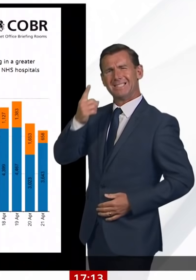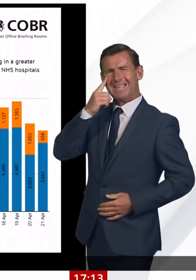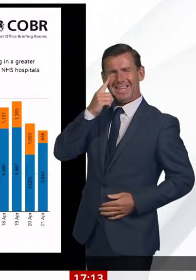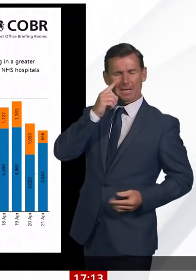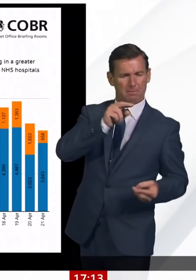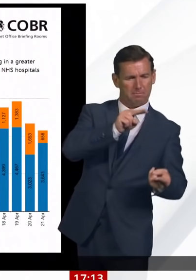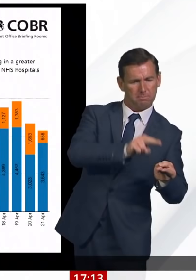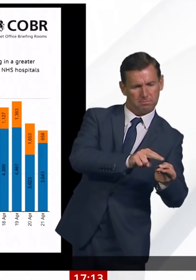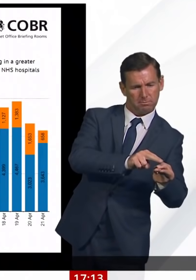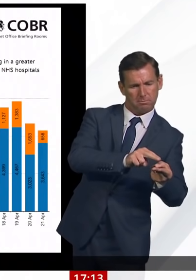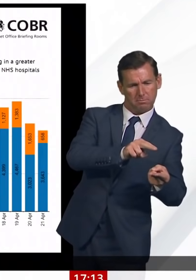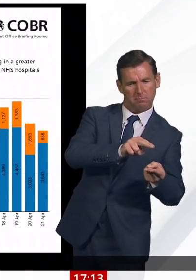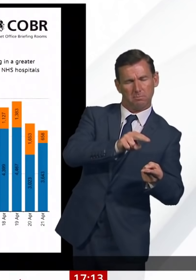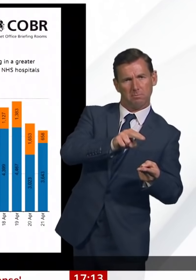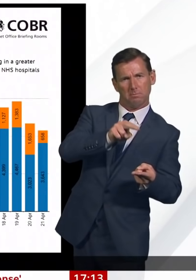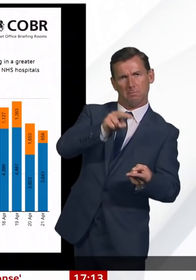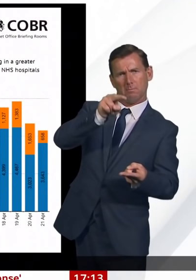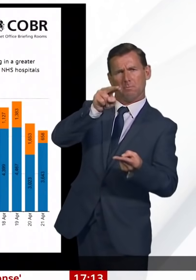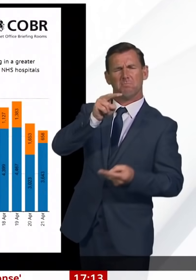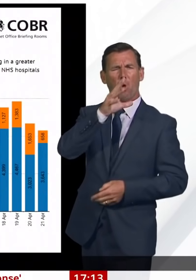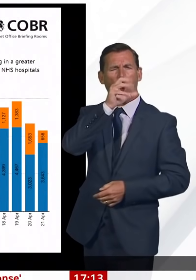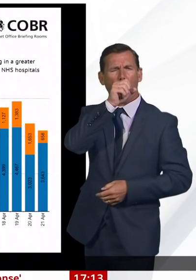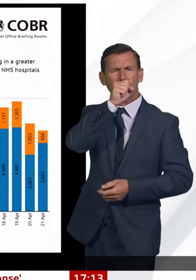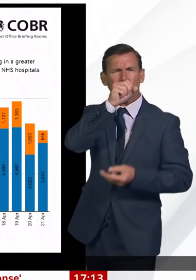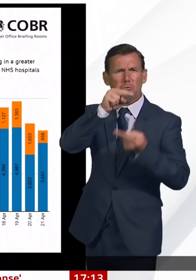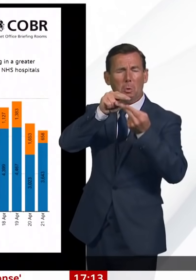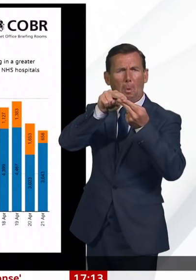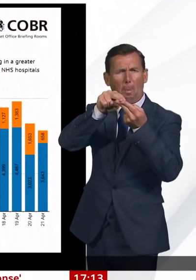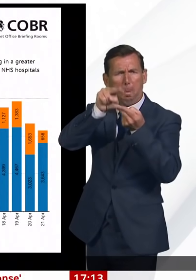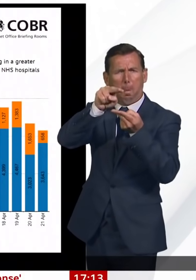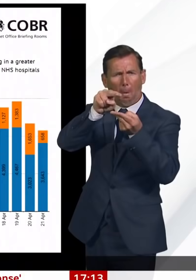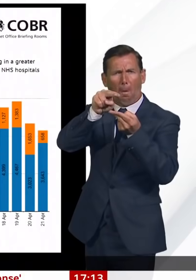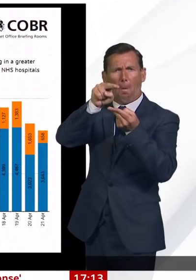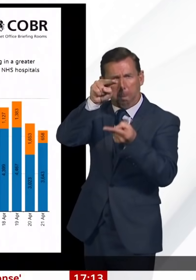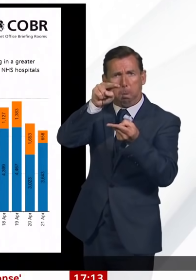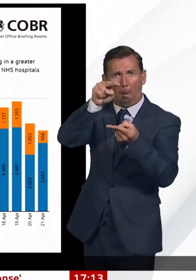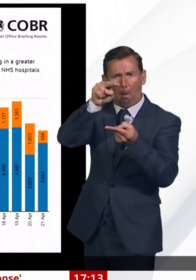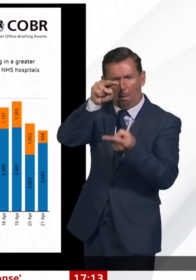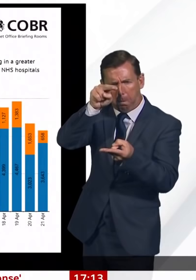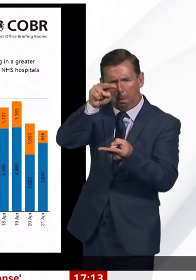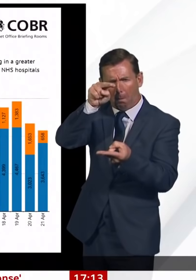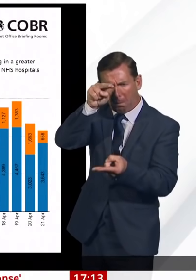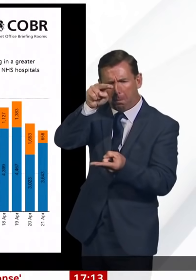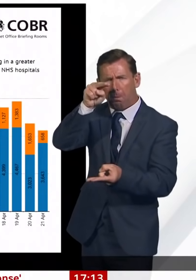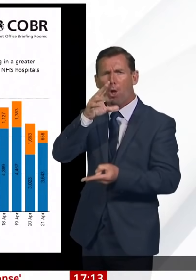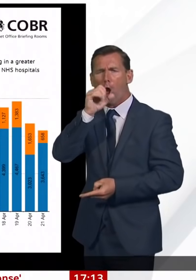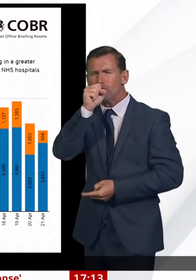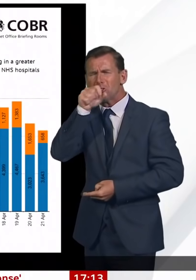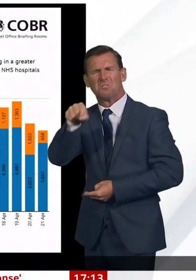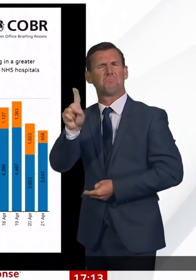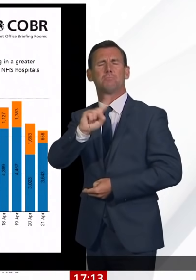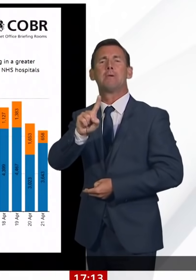right, the proportion of orange beginning to show greater and greater. This is a distinction between